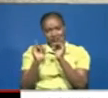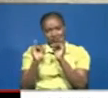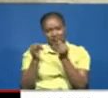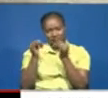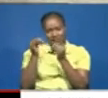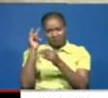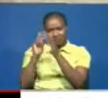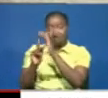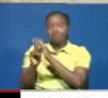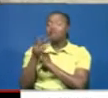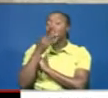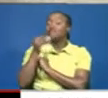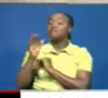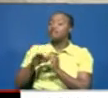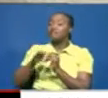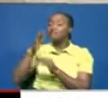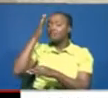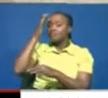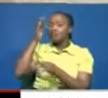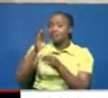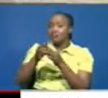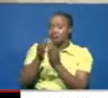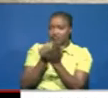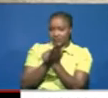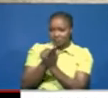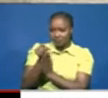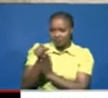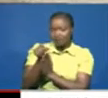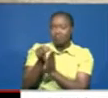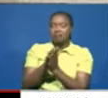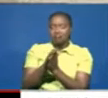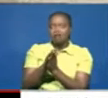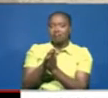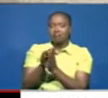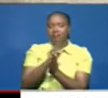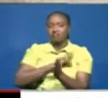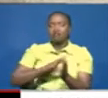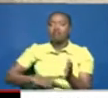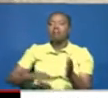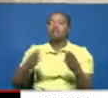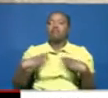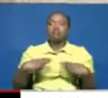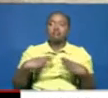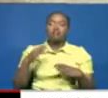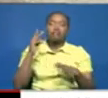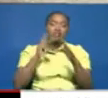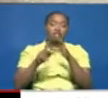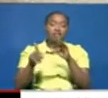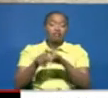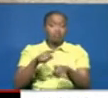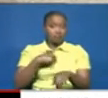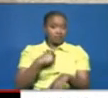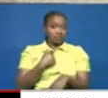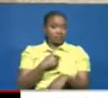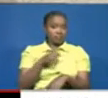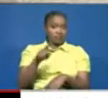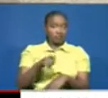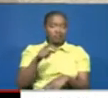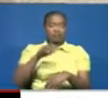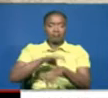men and women of faith, of integrity, religious people, professionals like myself, need to get into the